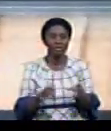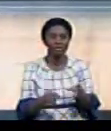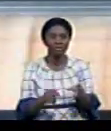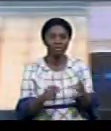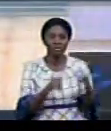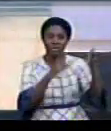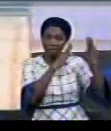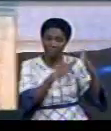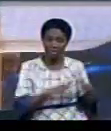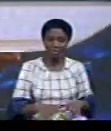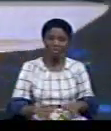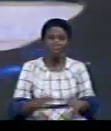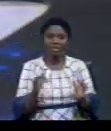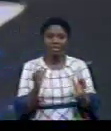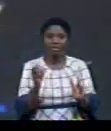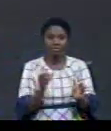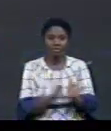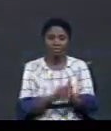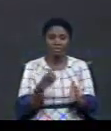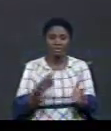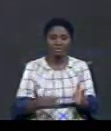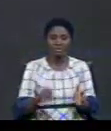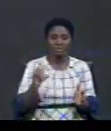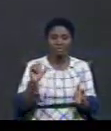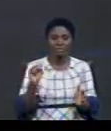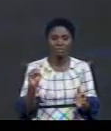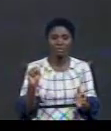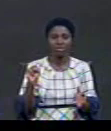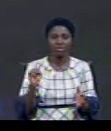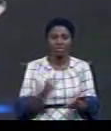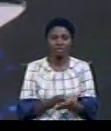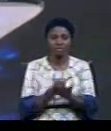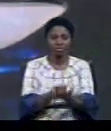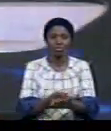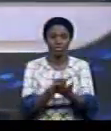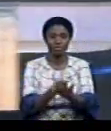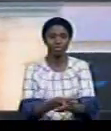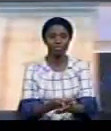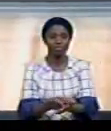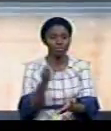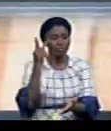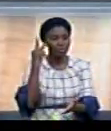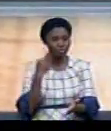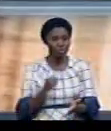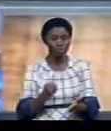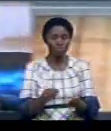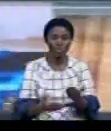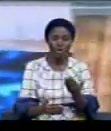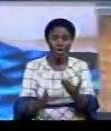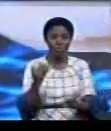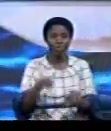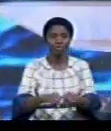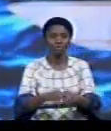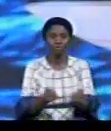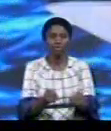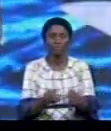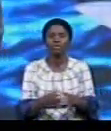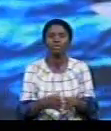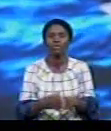was like to be broken. Now, Jonah brought the